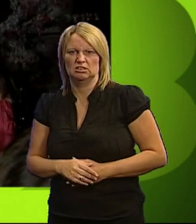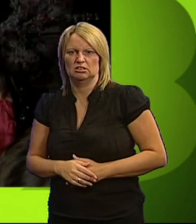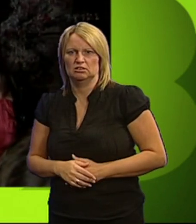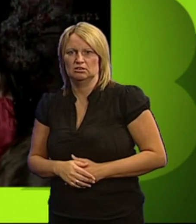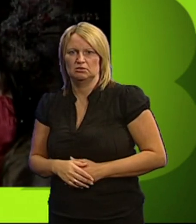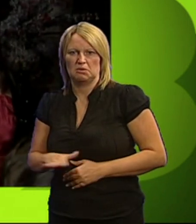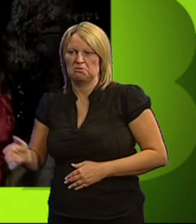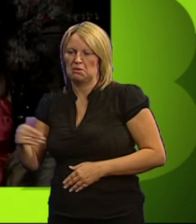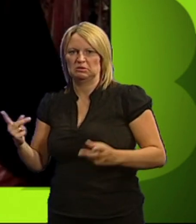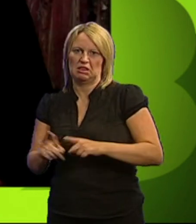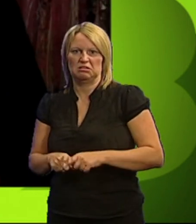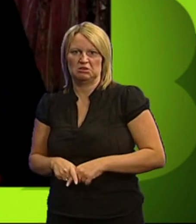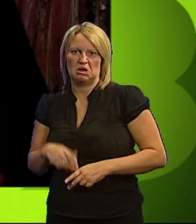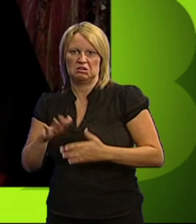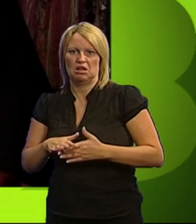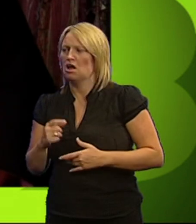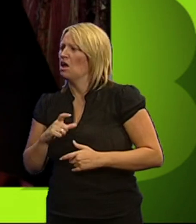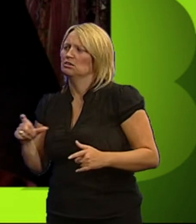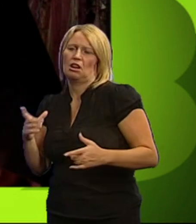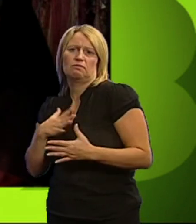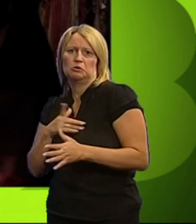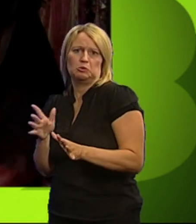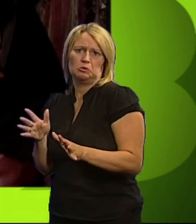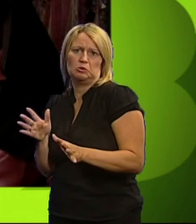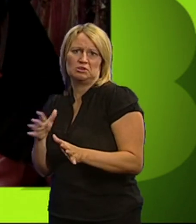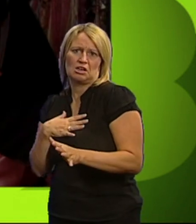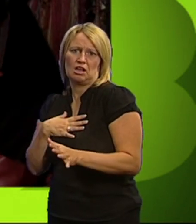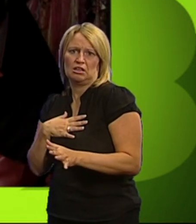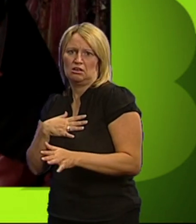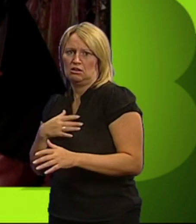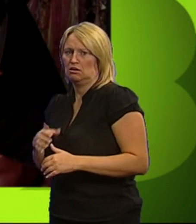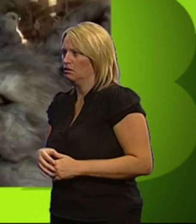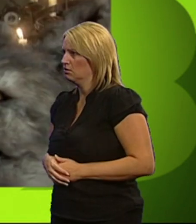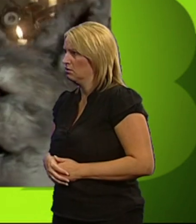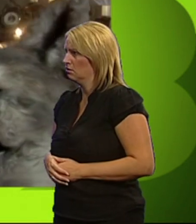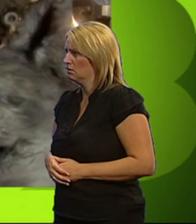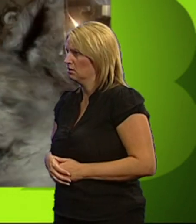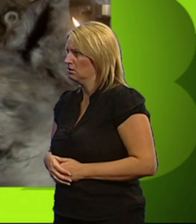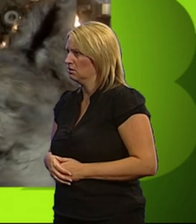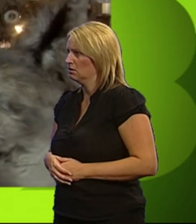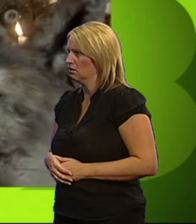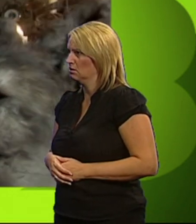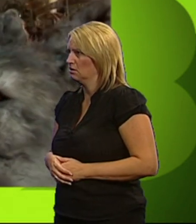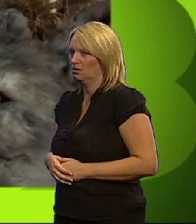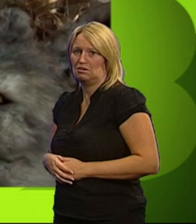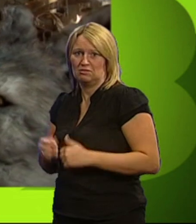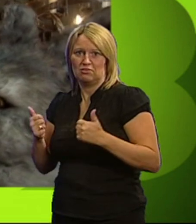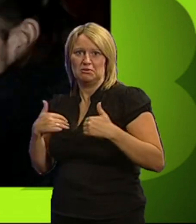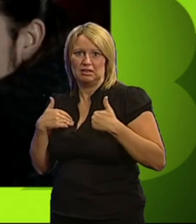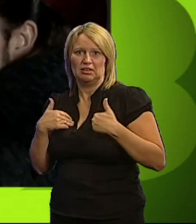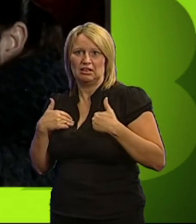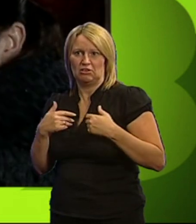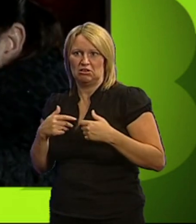the kids got us back together. Who cares? I still love you, darling. Mm. Oh, that's good enough for